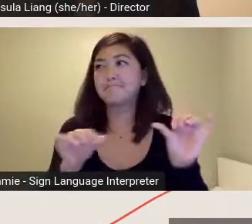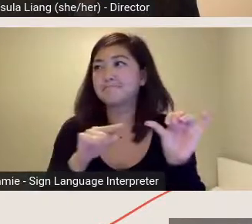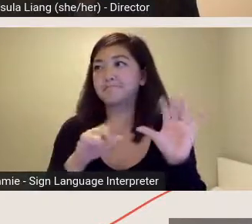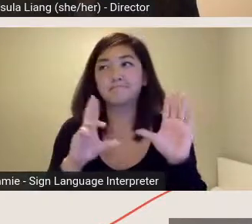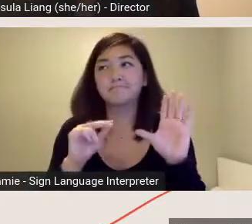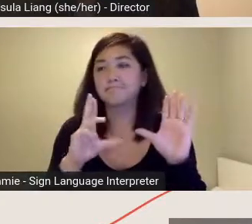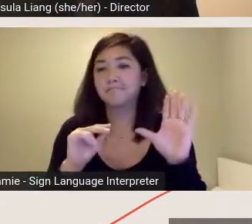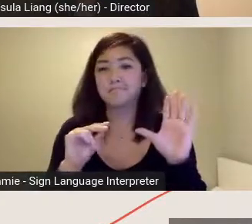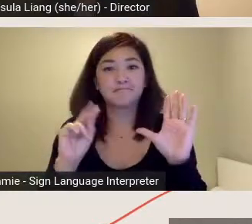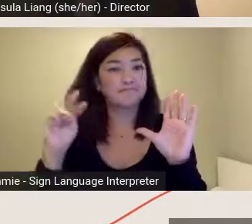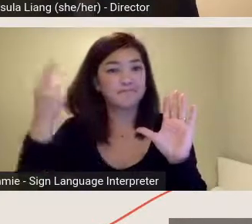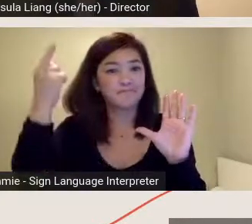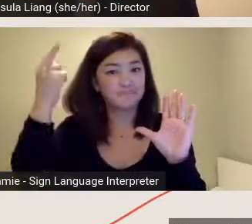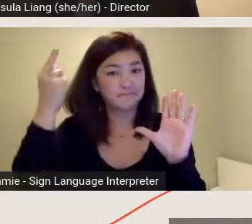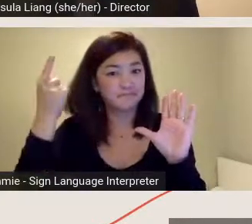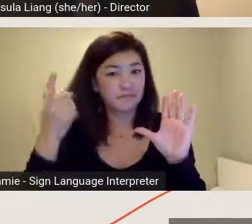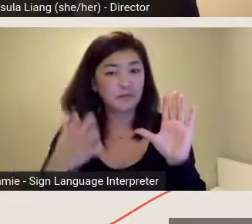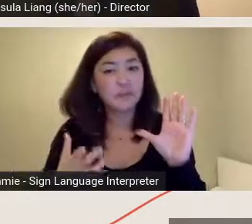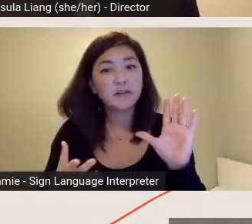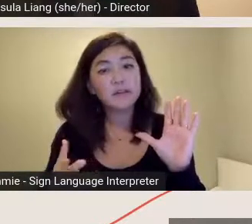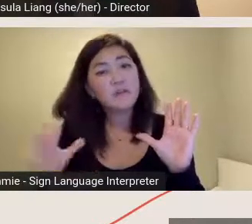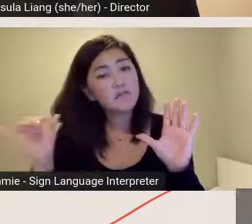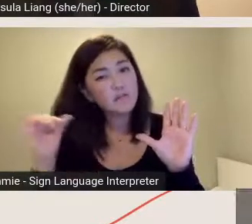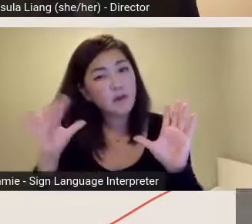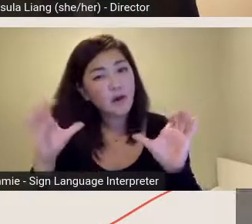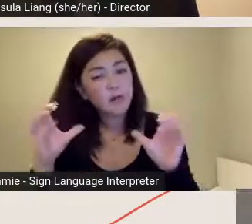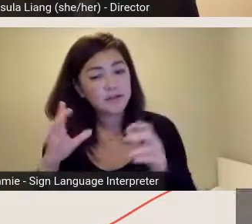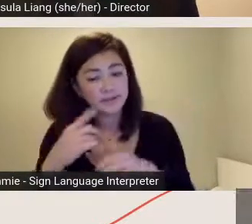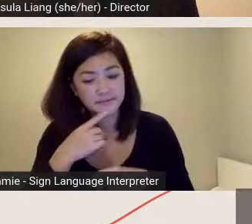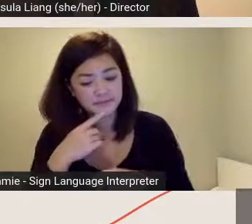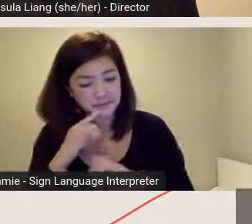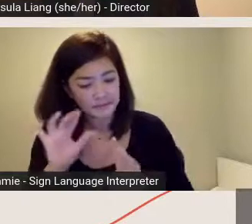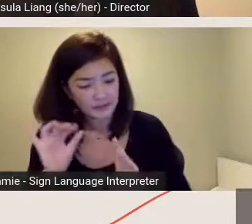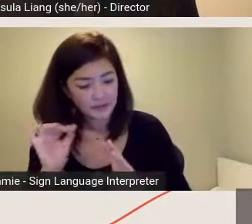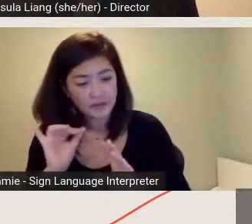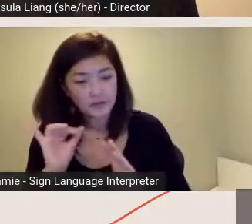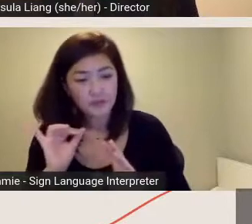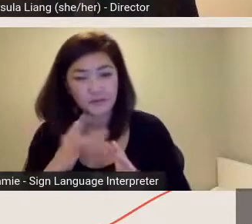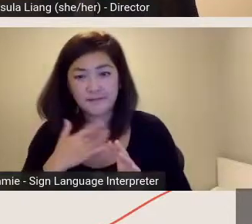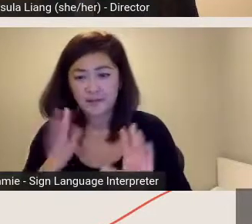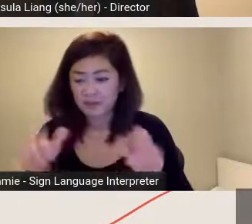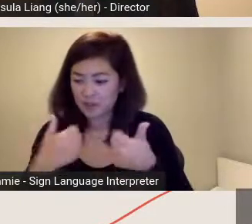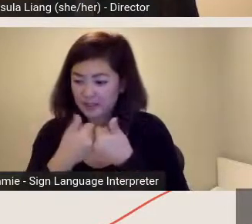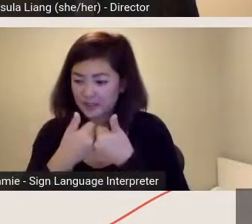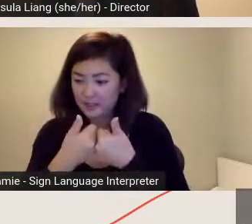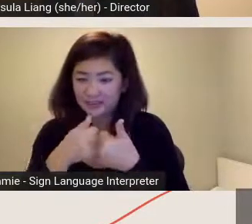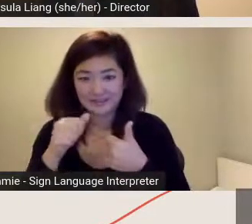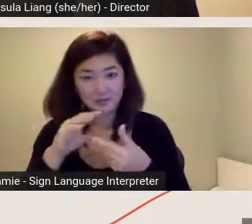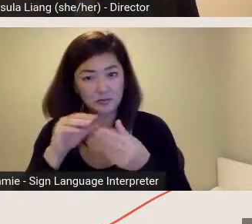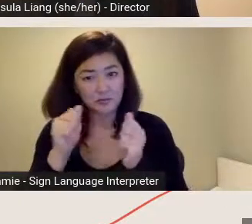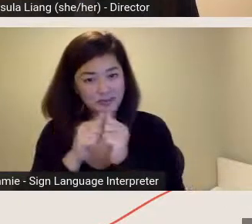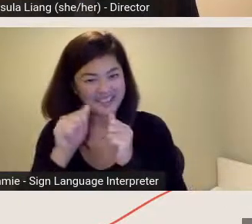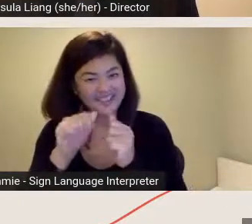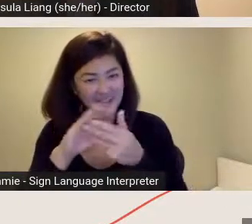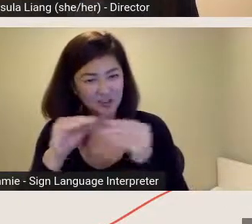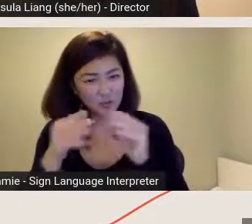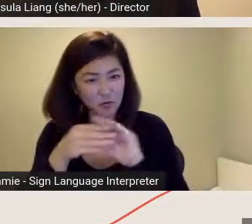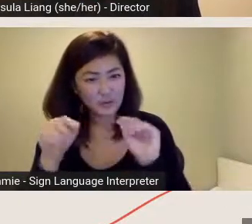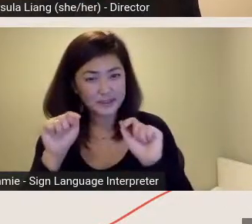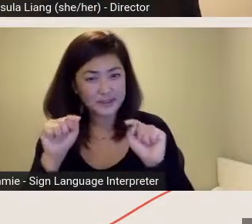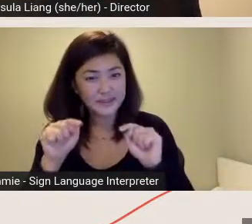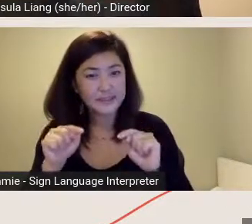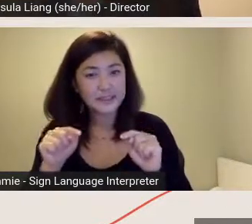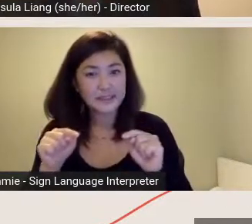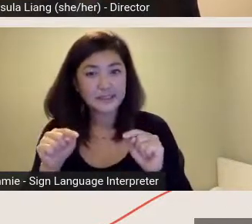system is not actually. And so anyways, and the other thing I would just say, you know, that's so challenging, I think, about the whole